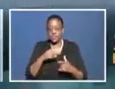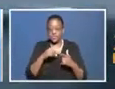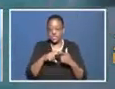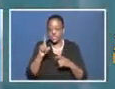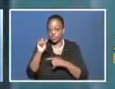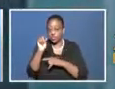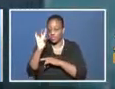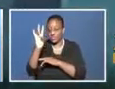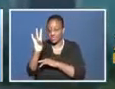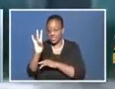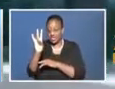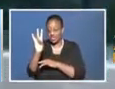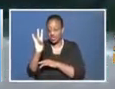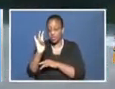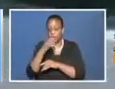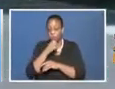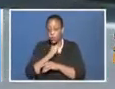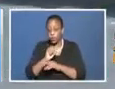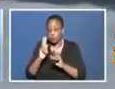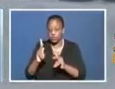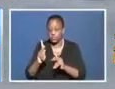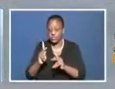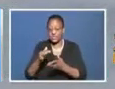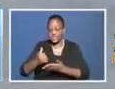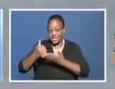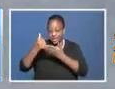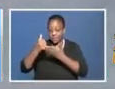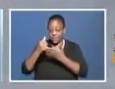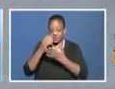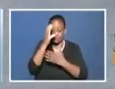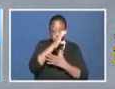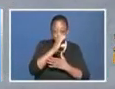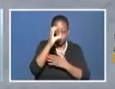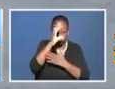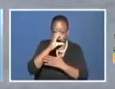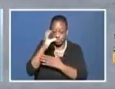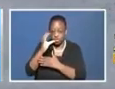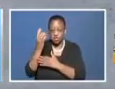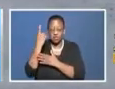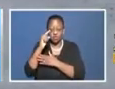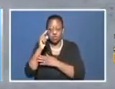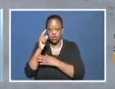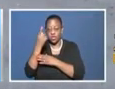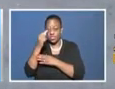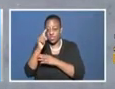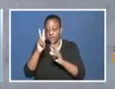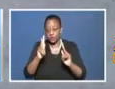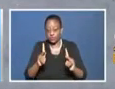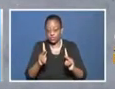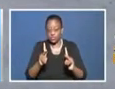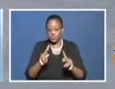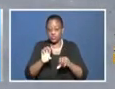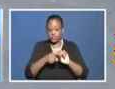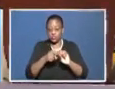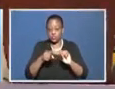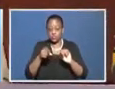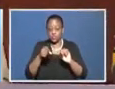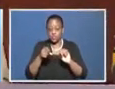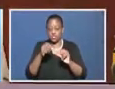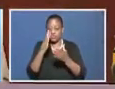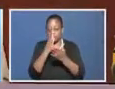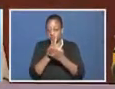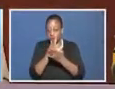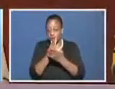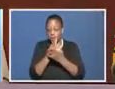victim is assisting police with their investigation in hopes of bringing closure of this case as soon as possible. We